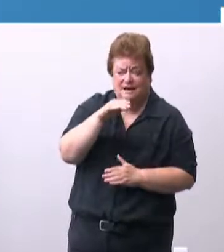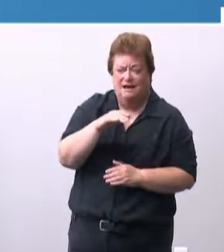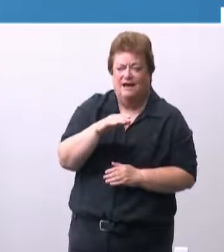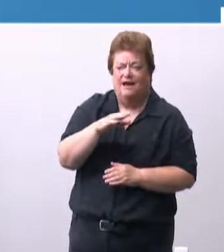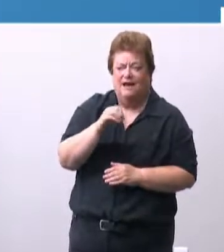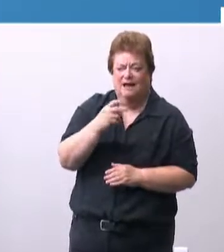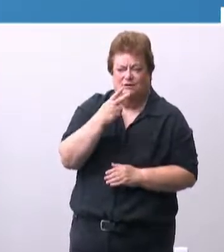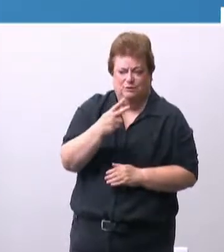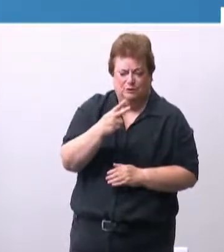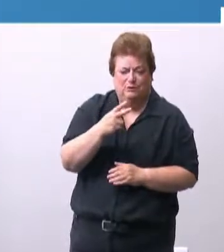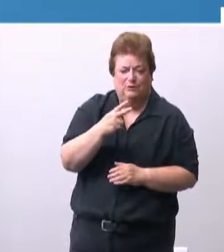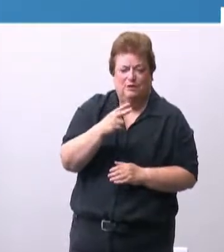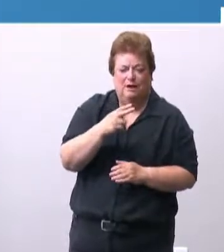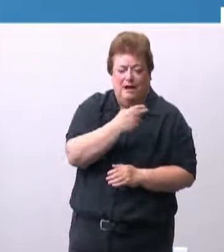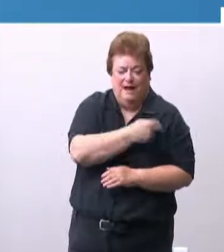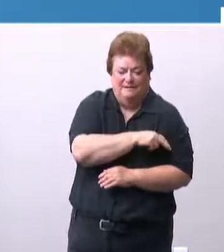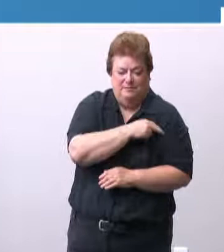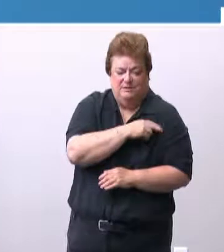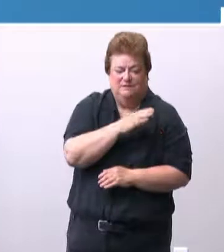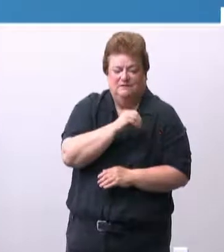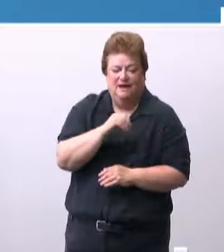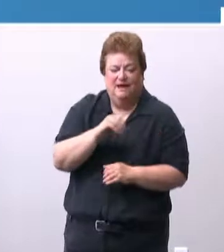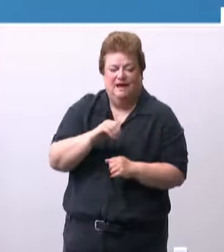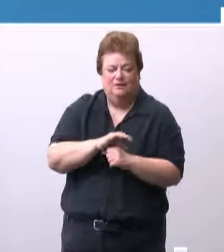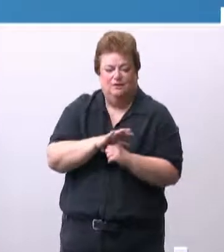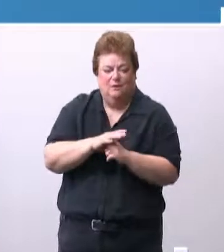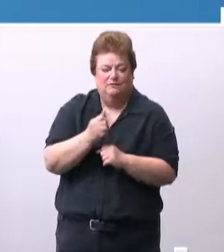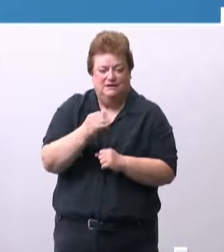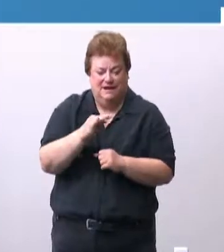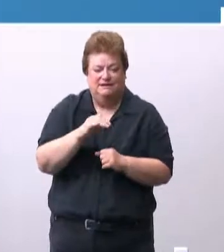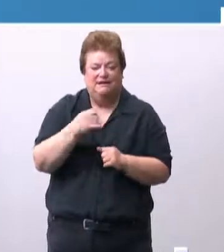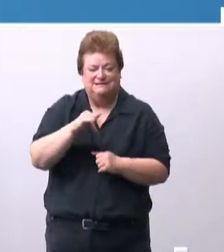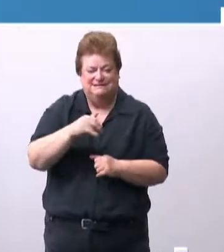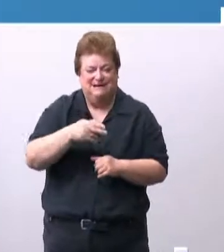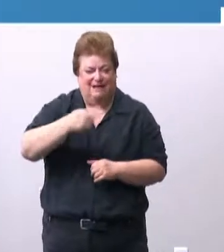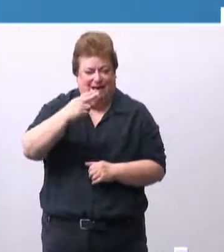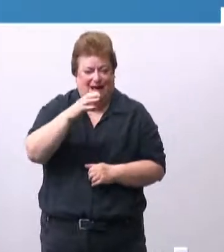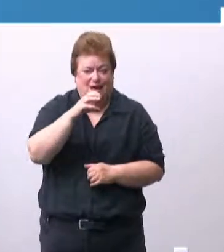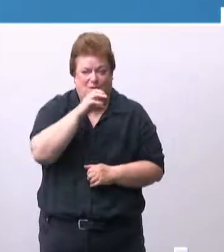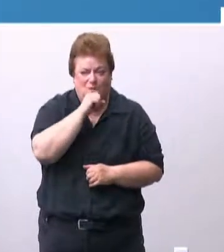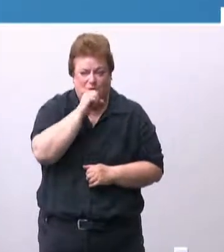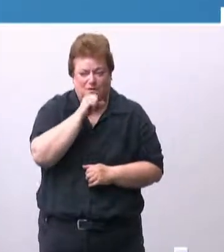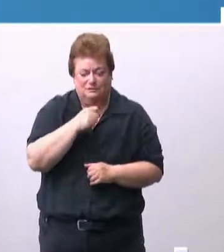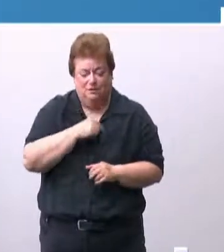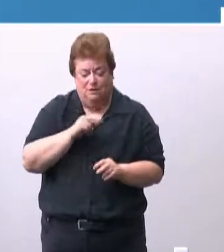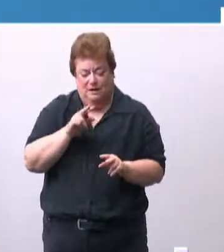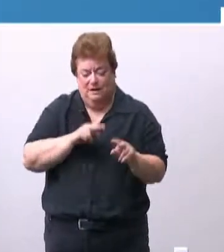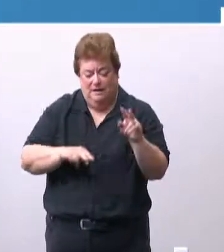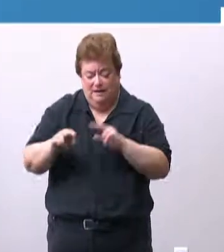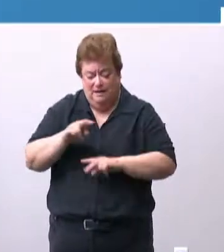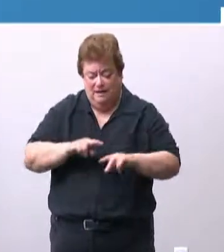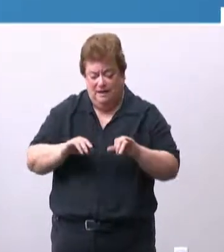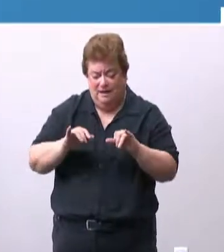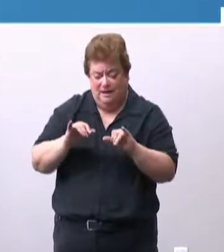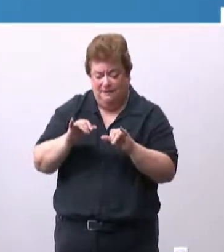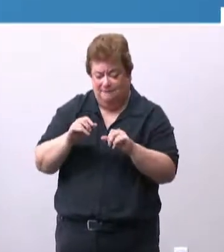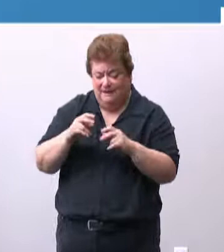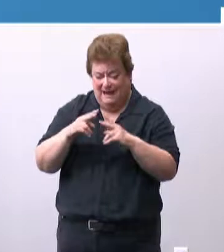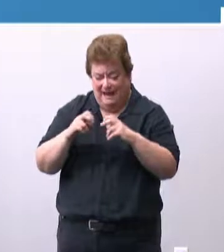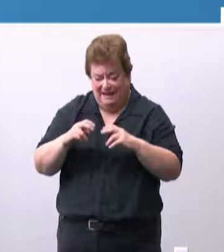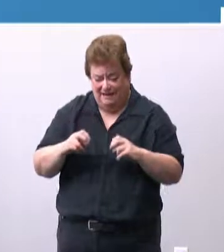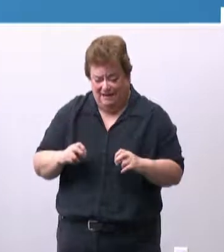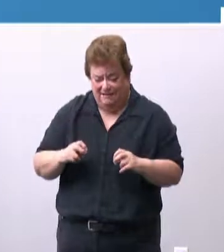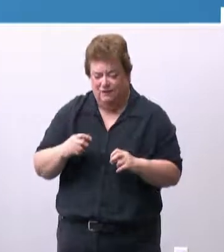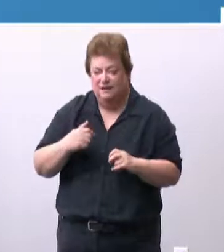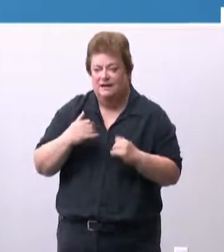in orange, hospitalizations and COVID-19. After analyzing all these metrics, the risk dial is